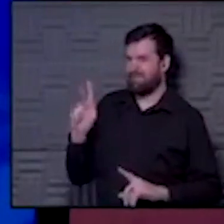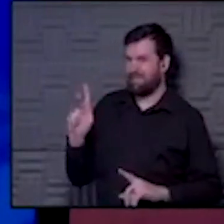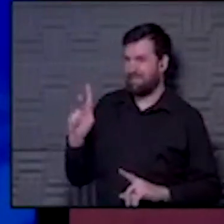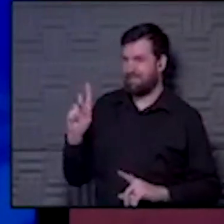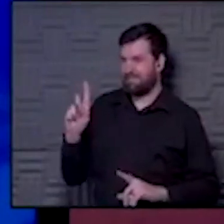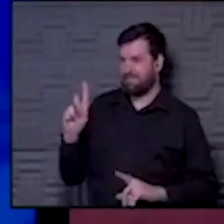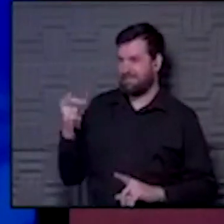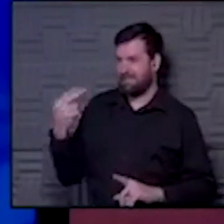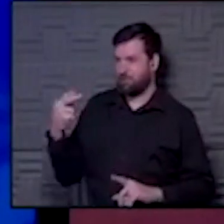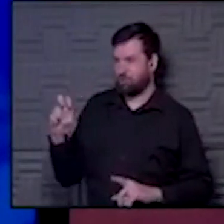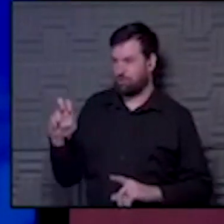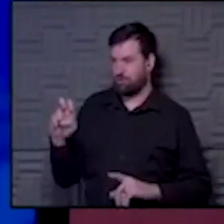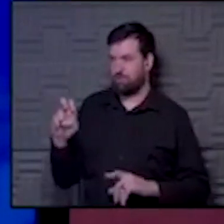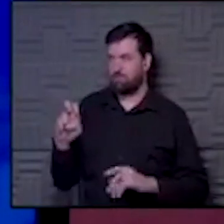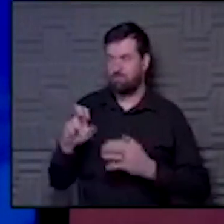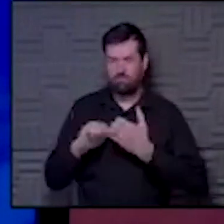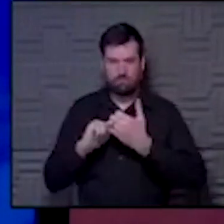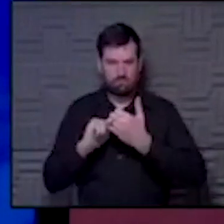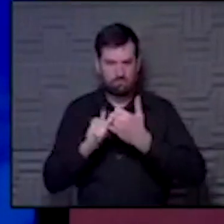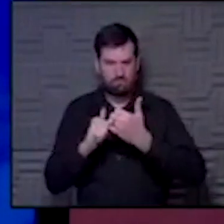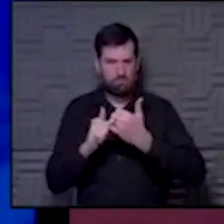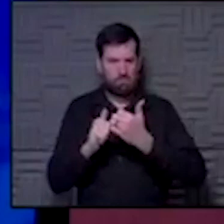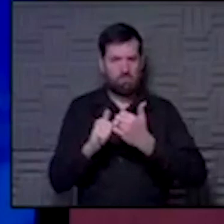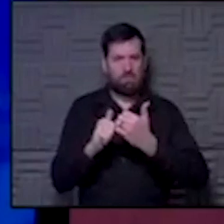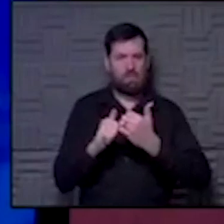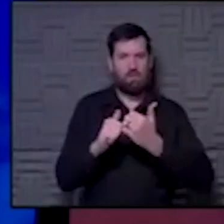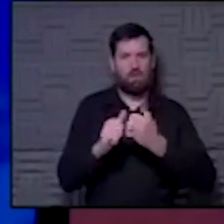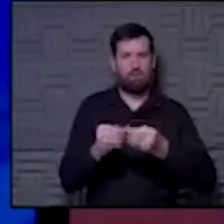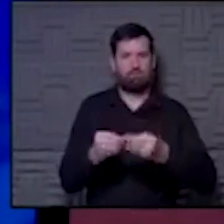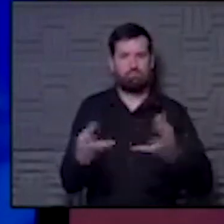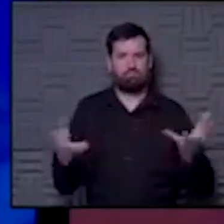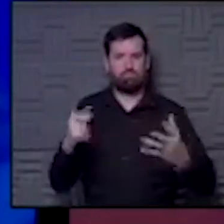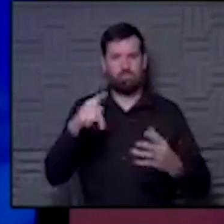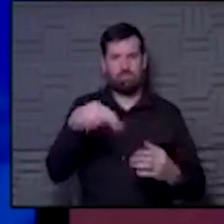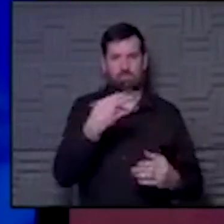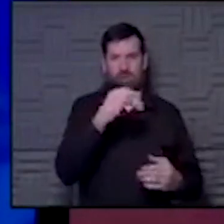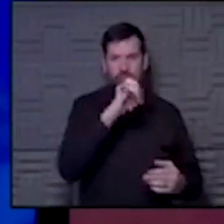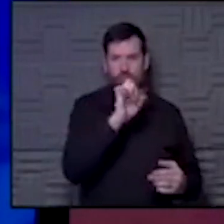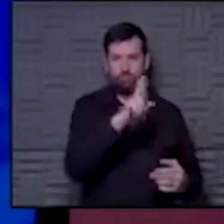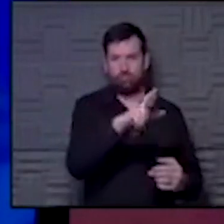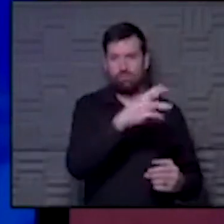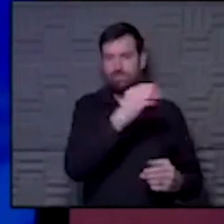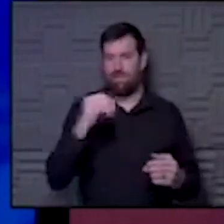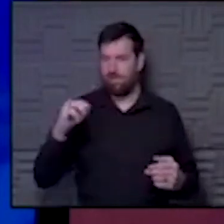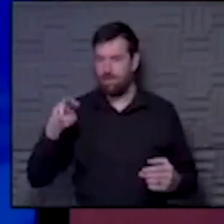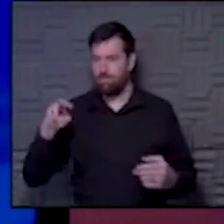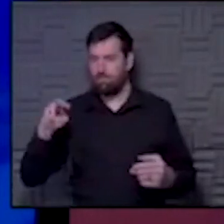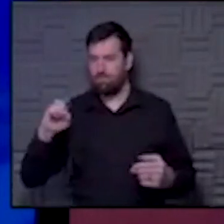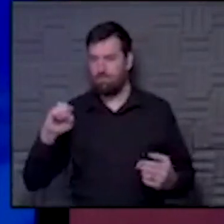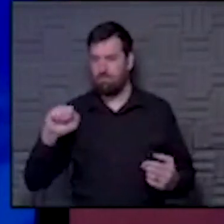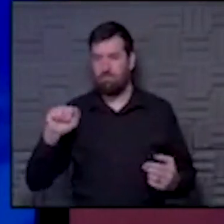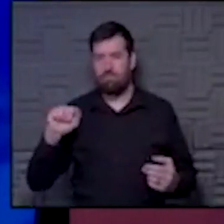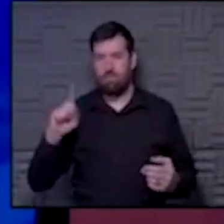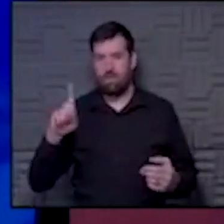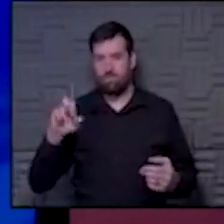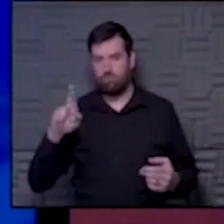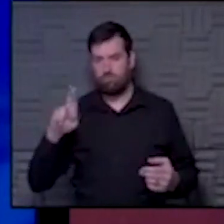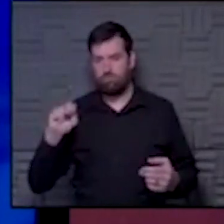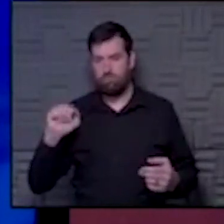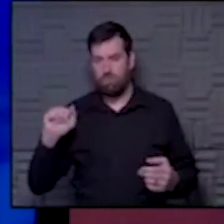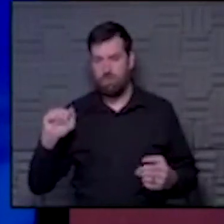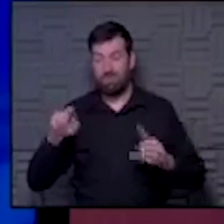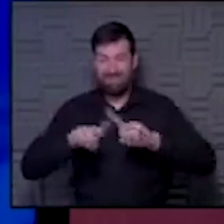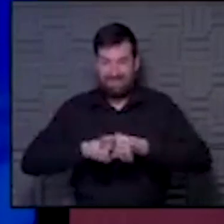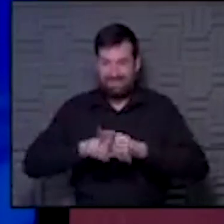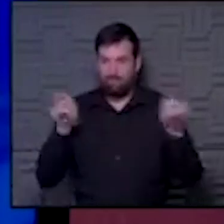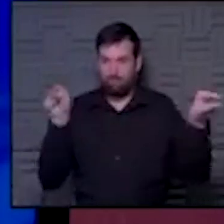them, is how they're going to distribute Pfizer and Moderna differently, because there are some